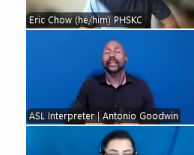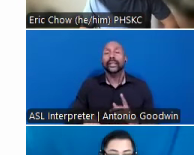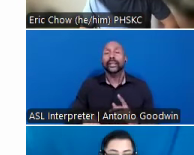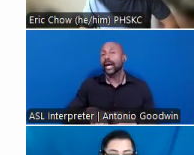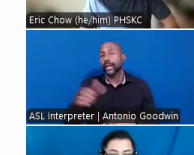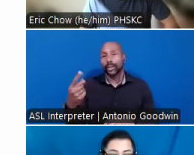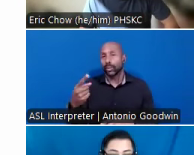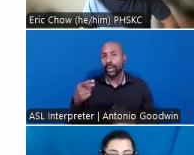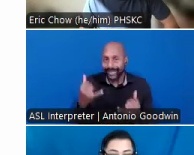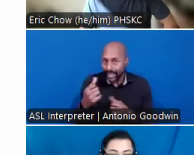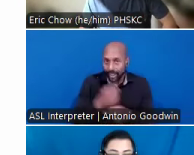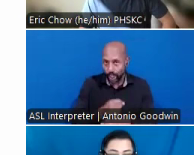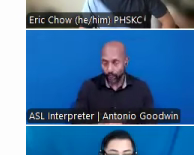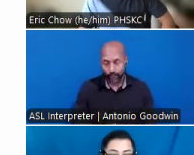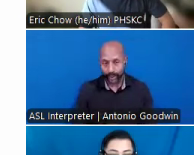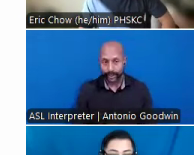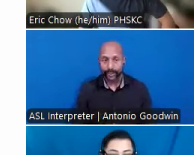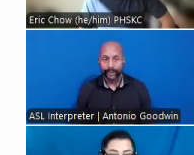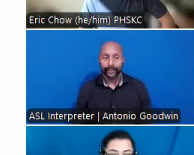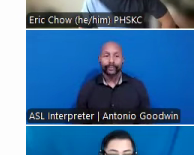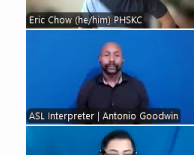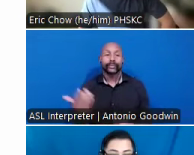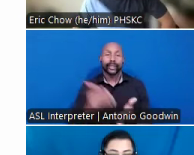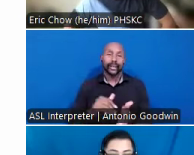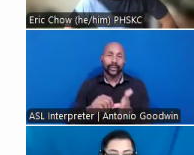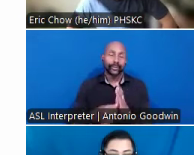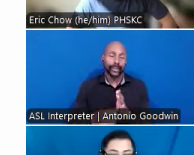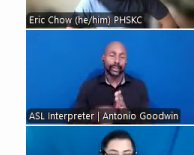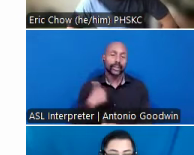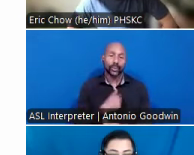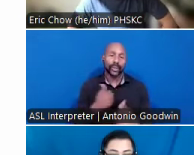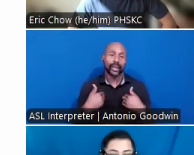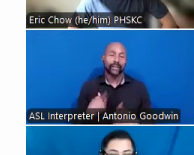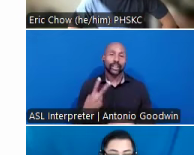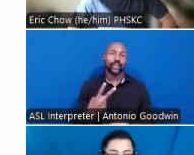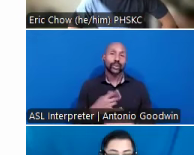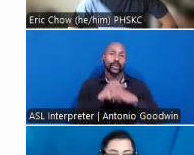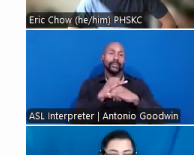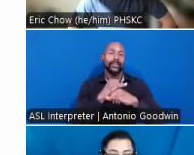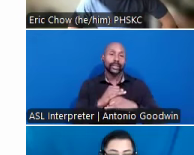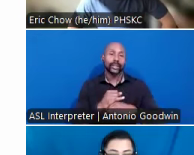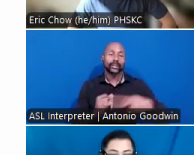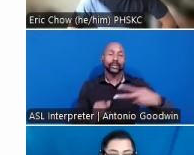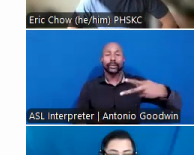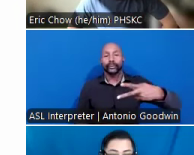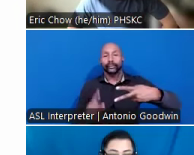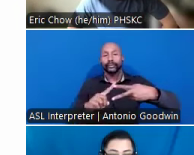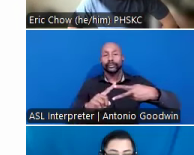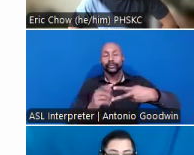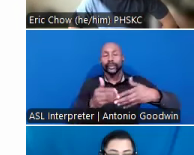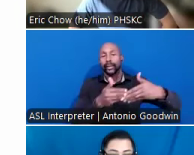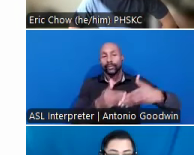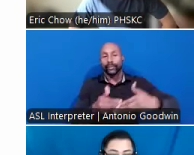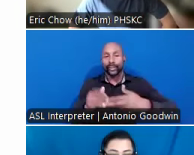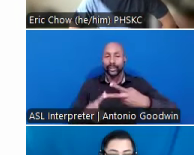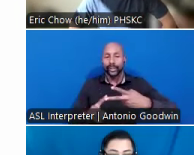So again, just to emphasize, we have actually two vaccines or two immunizations, one for infants and one for pregnant people. Both are intended